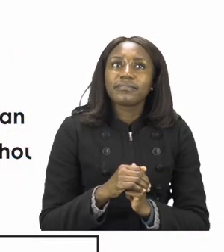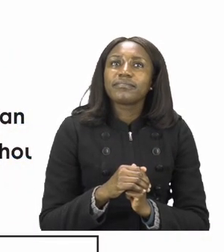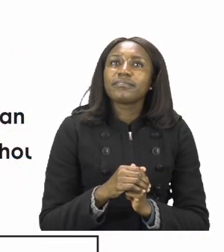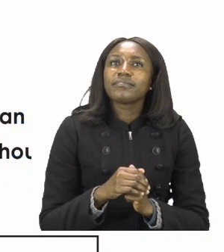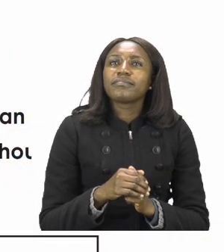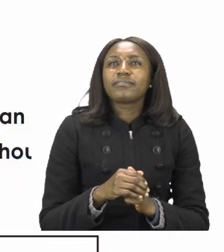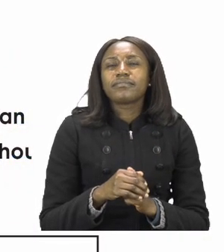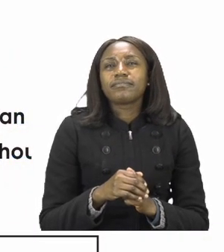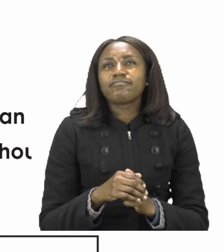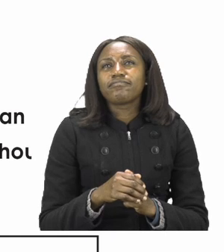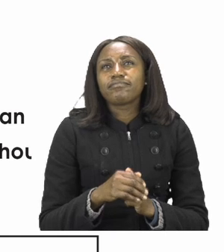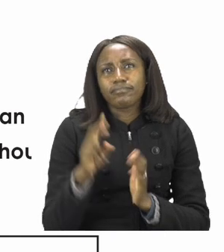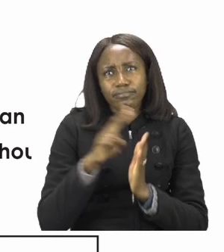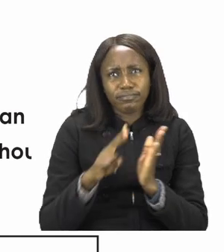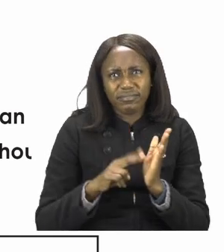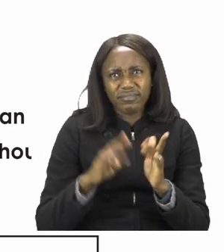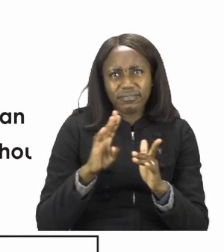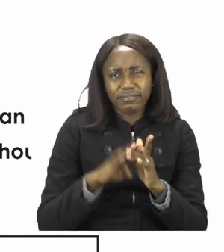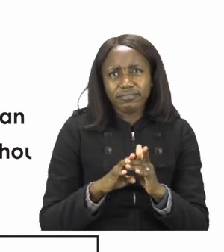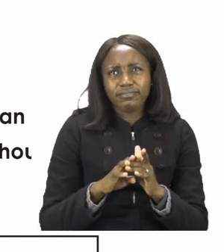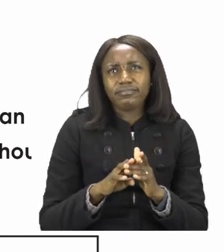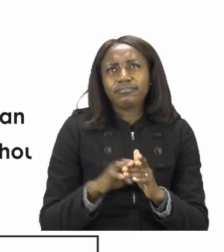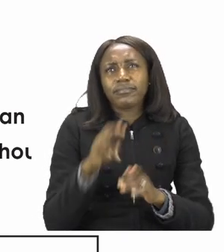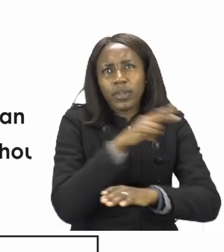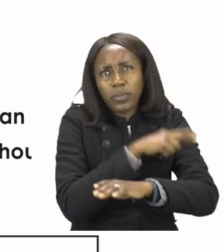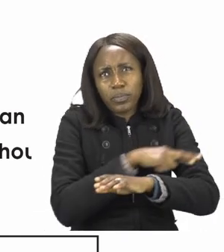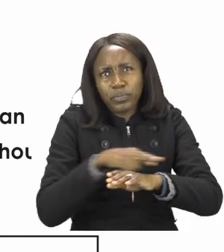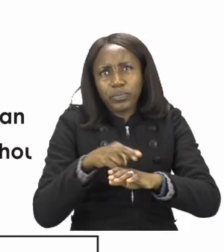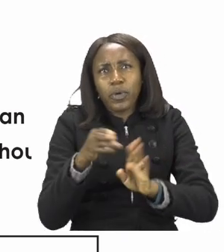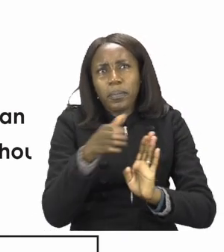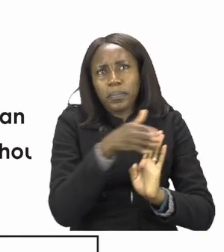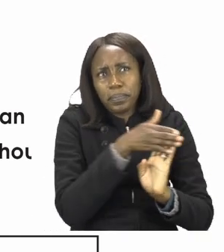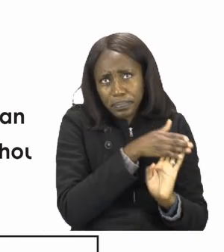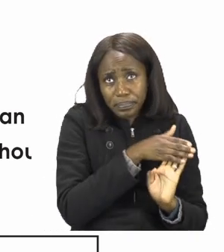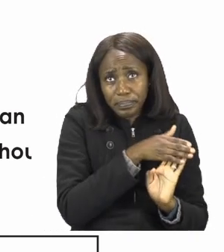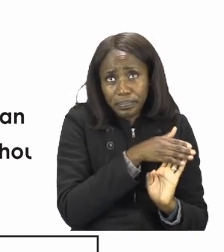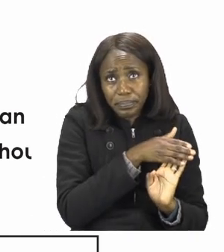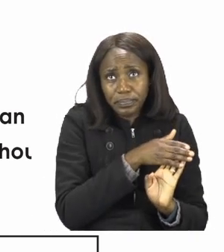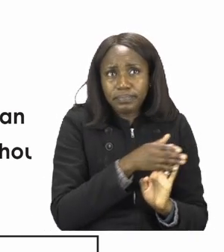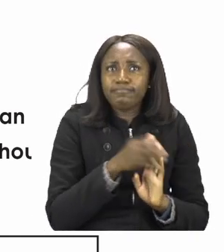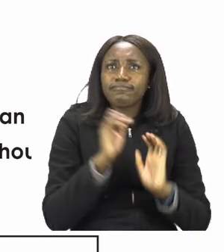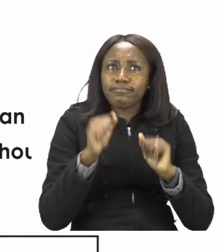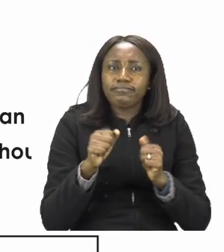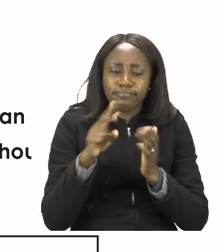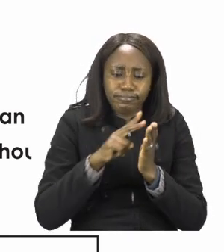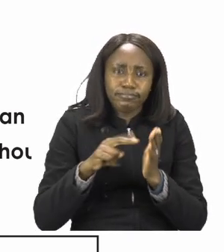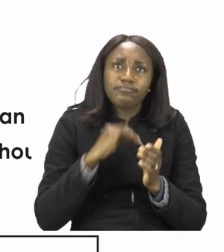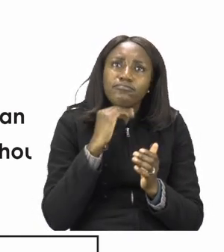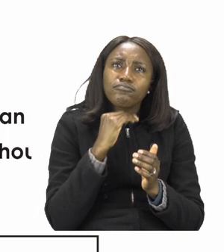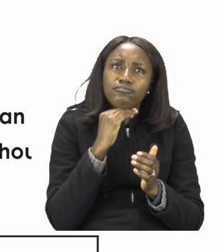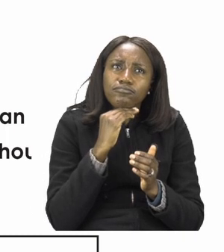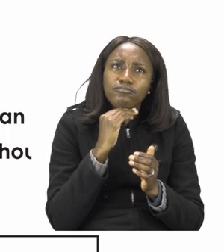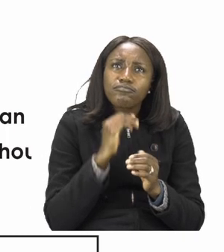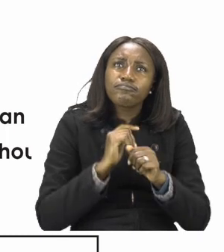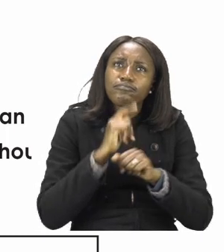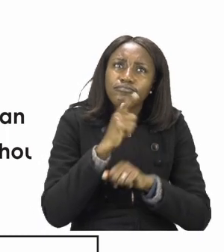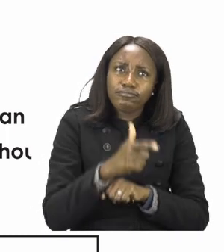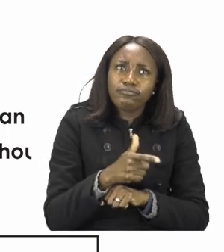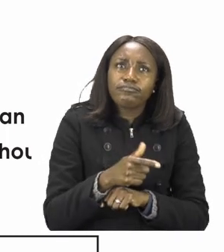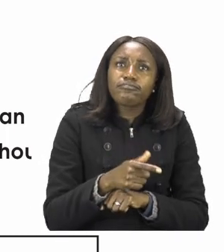reading about road safety. It's going to be our job to read the story and complete the sentences